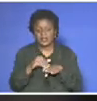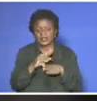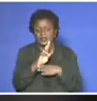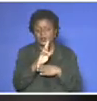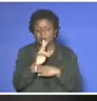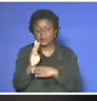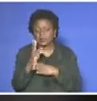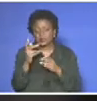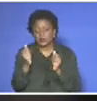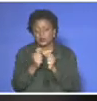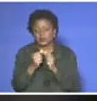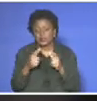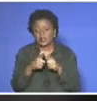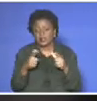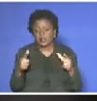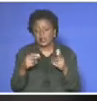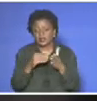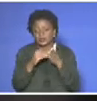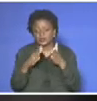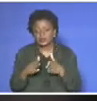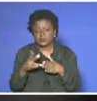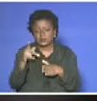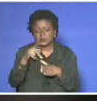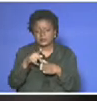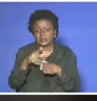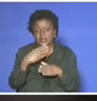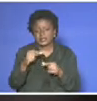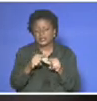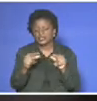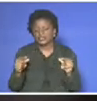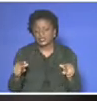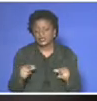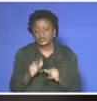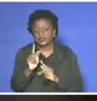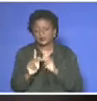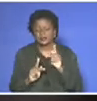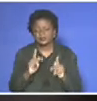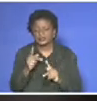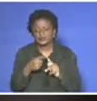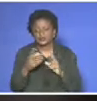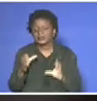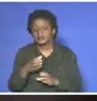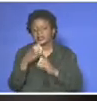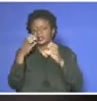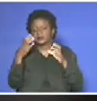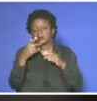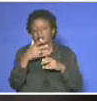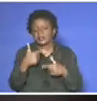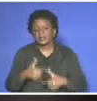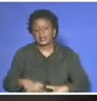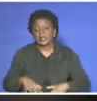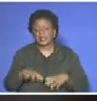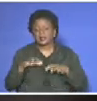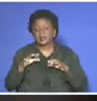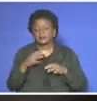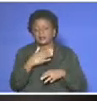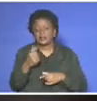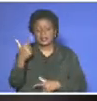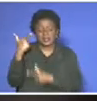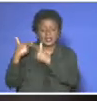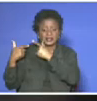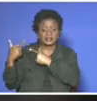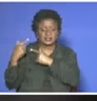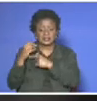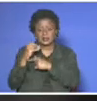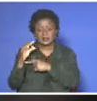student participation, as well as the general public, to celebrate the life and legacy of Dr. Martin Luther